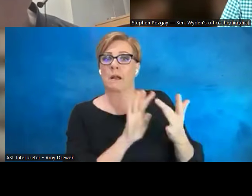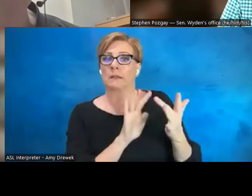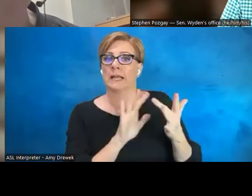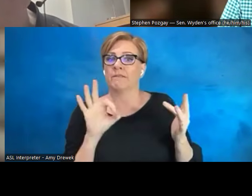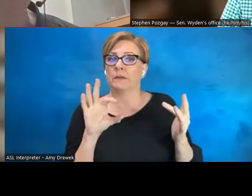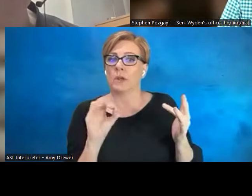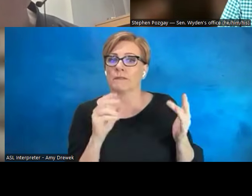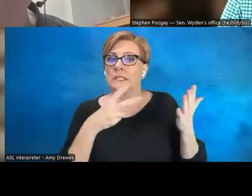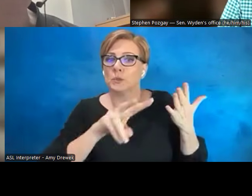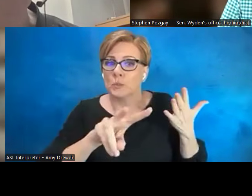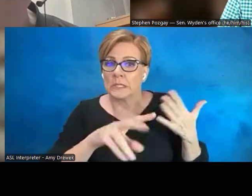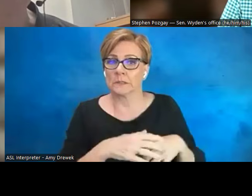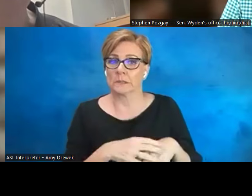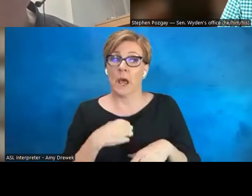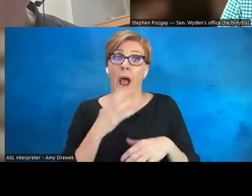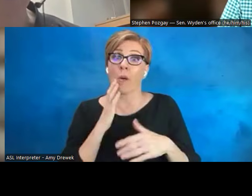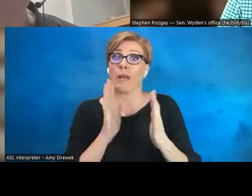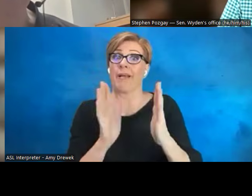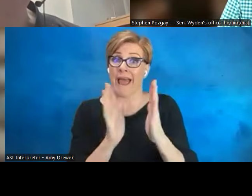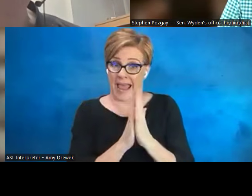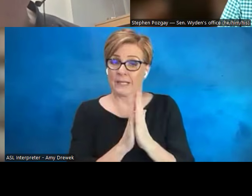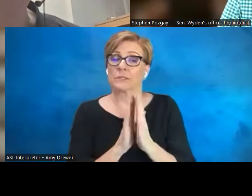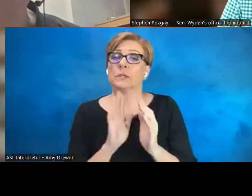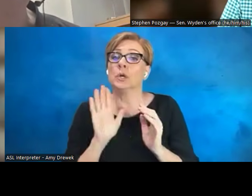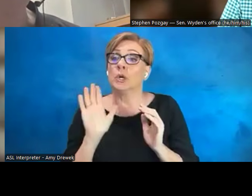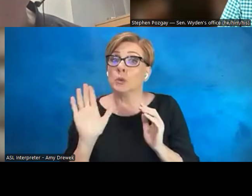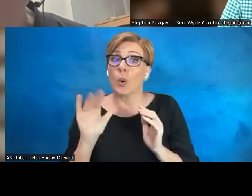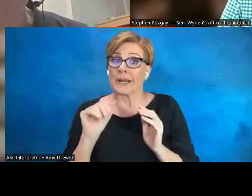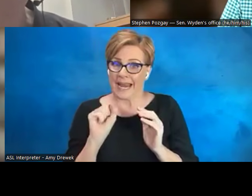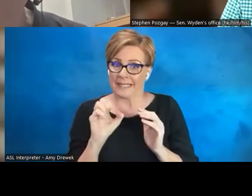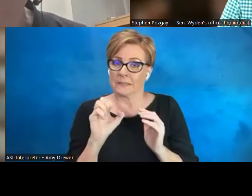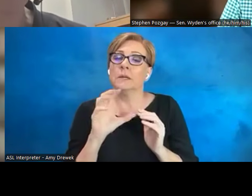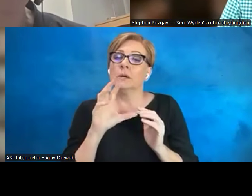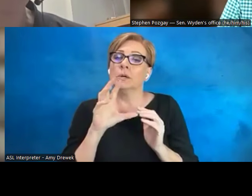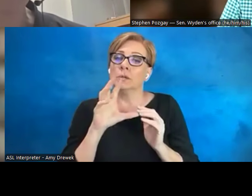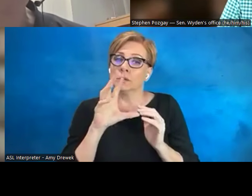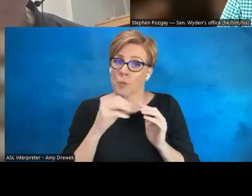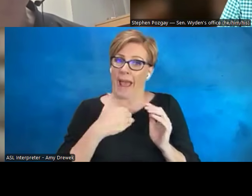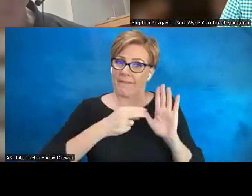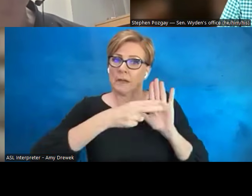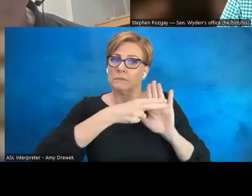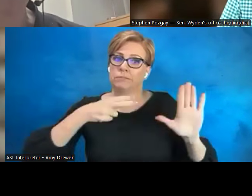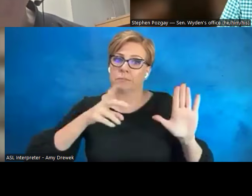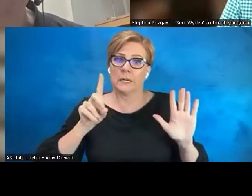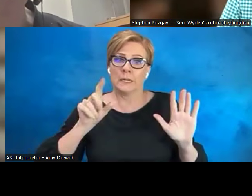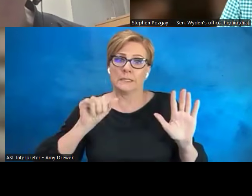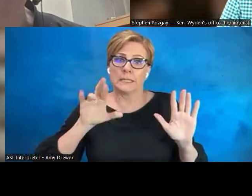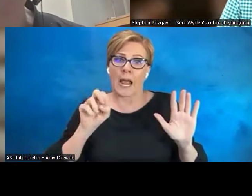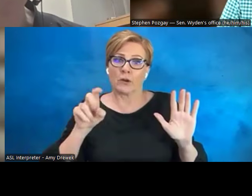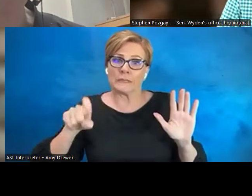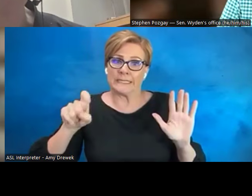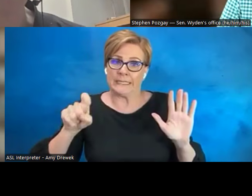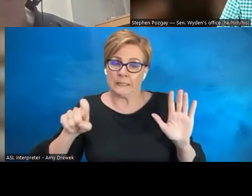will ask for your case to receive a dire need case flag because, again, those are all things that I can do. I do